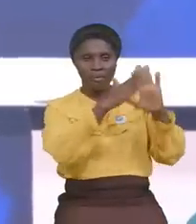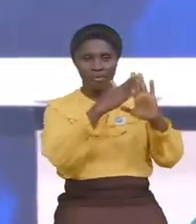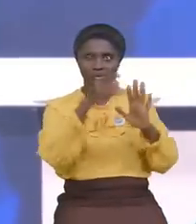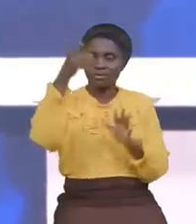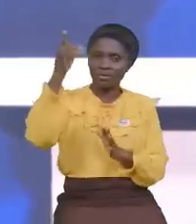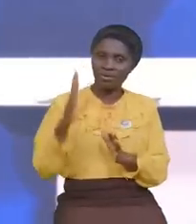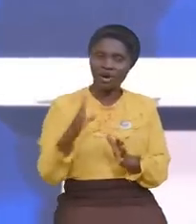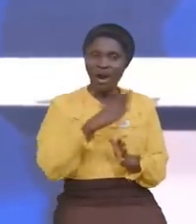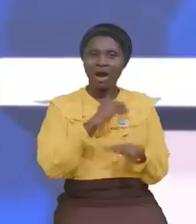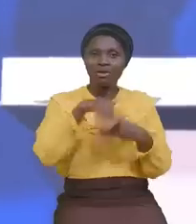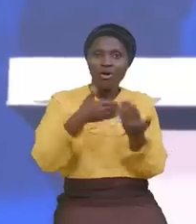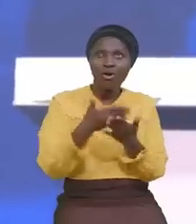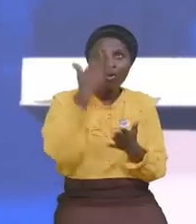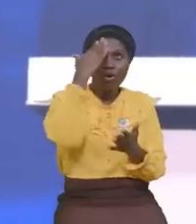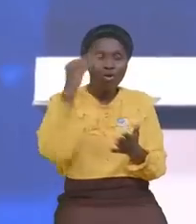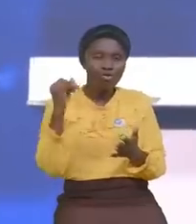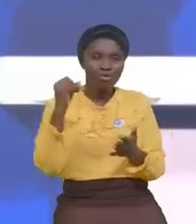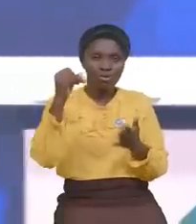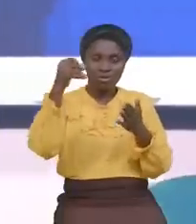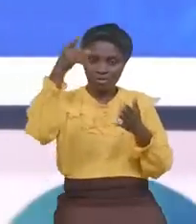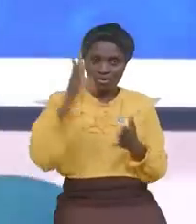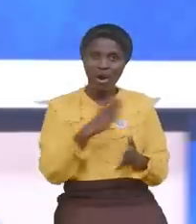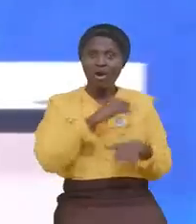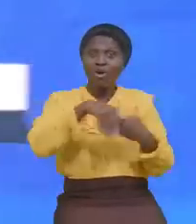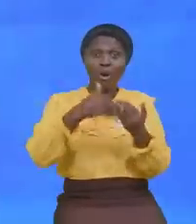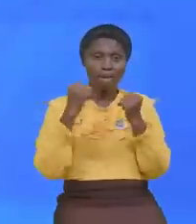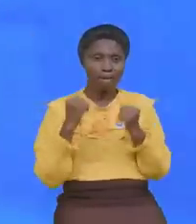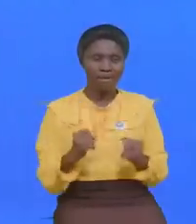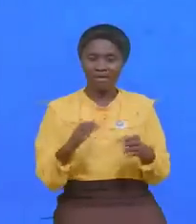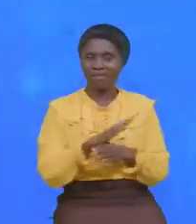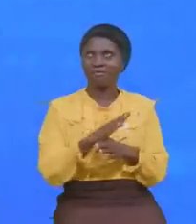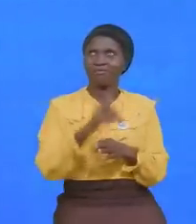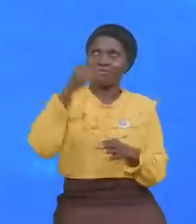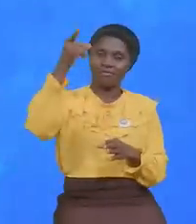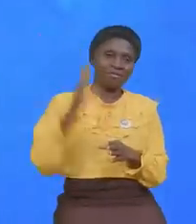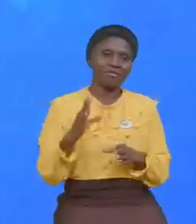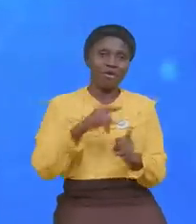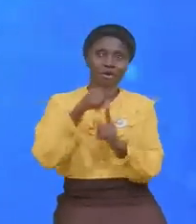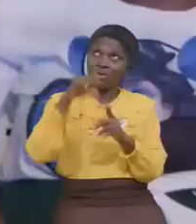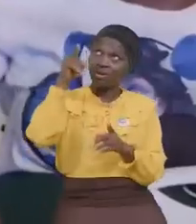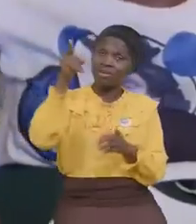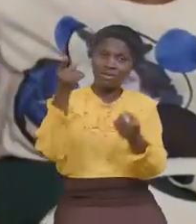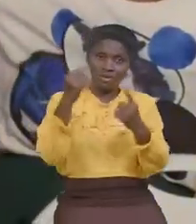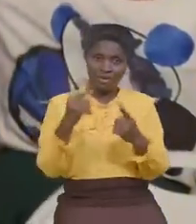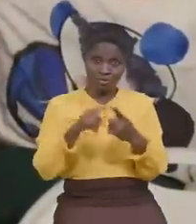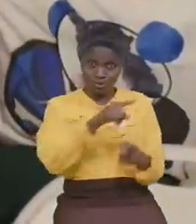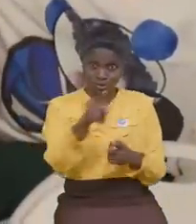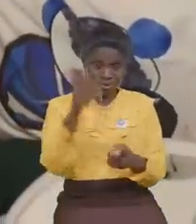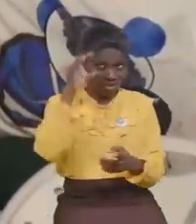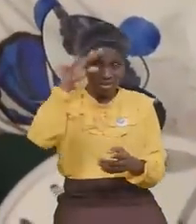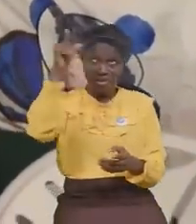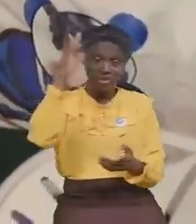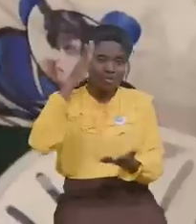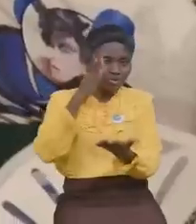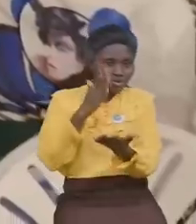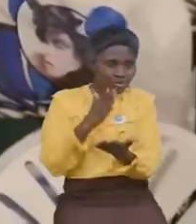is omnipotent. When he gets to you tonight, he'll stop in front of you. What do you